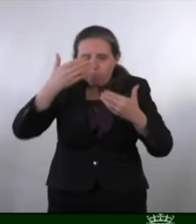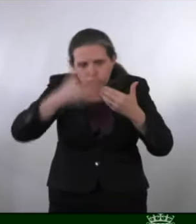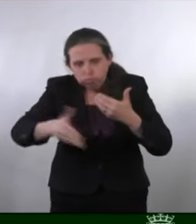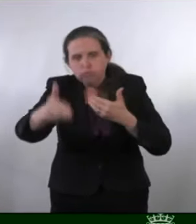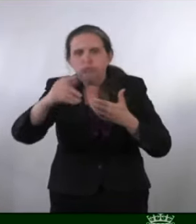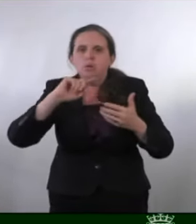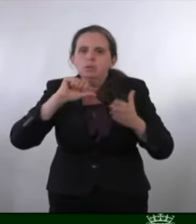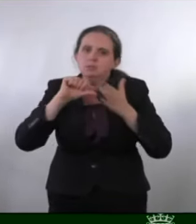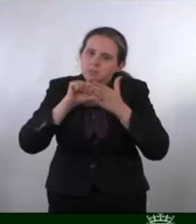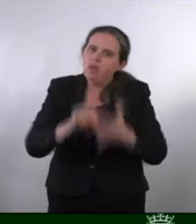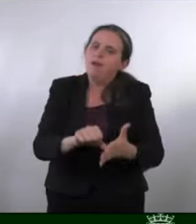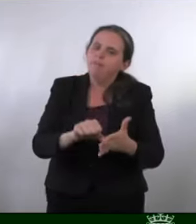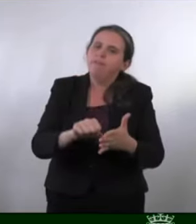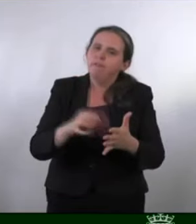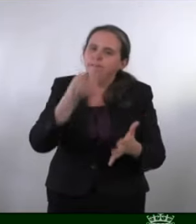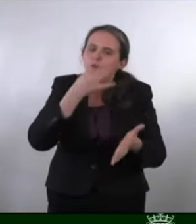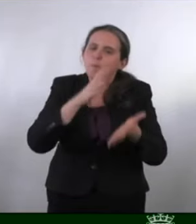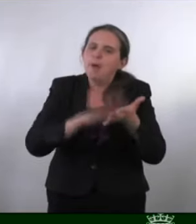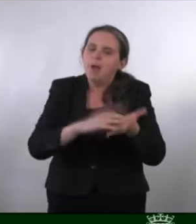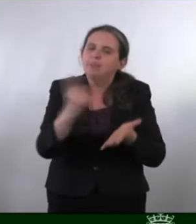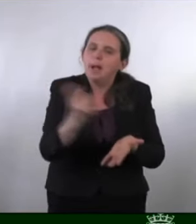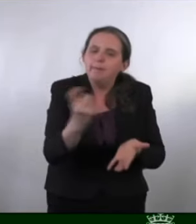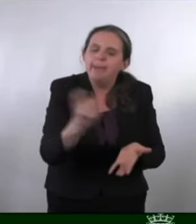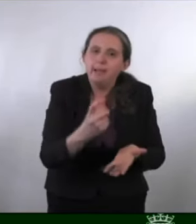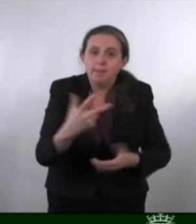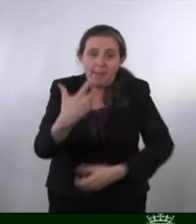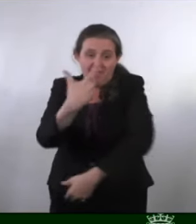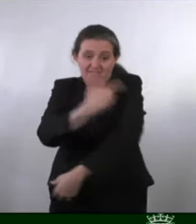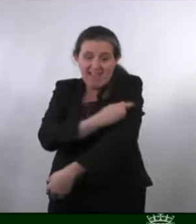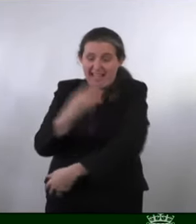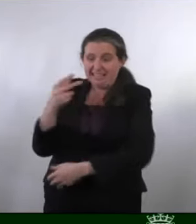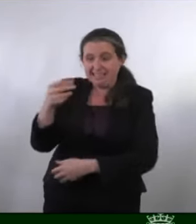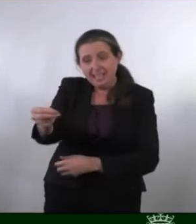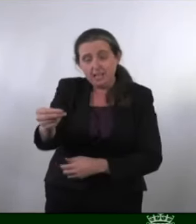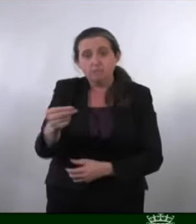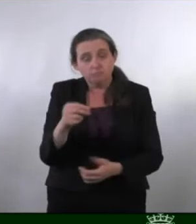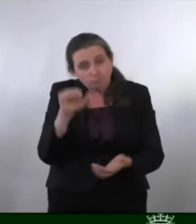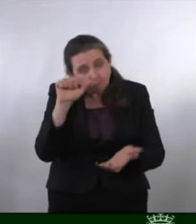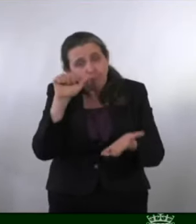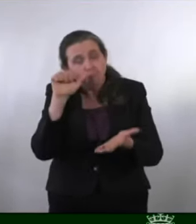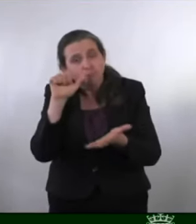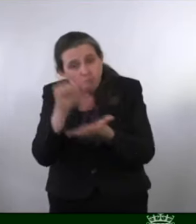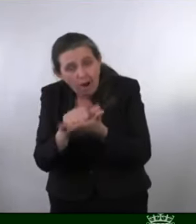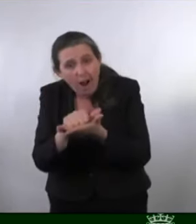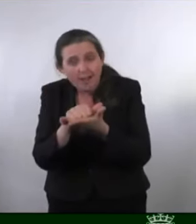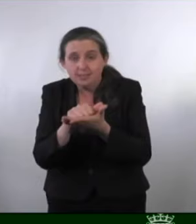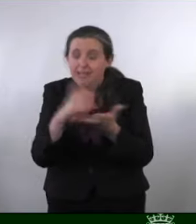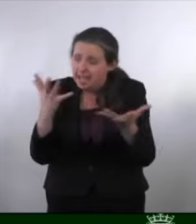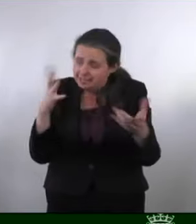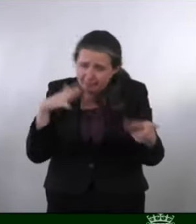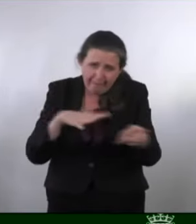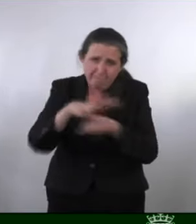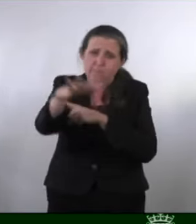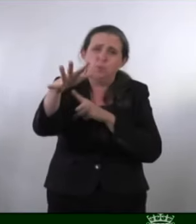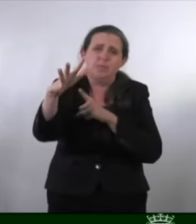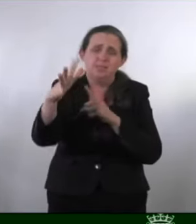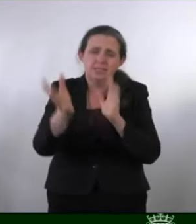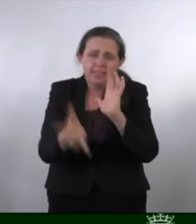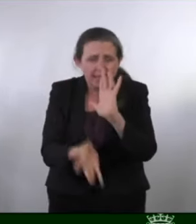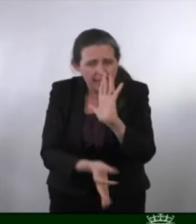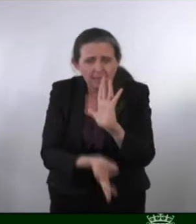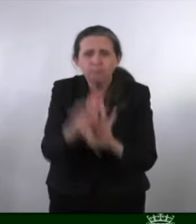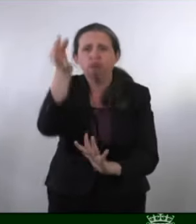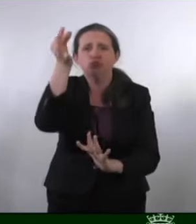he talks about have unquestionably changed the logic, changed massively improved